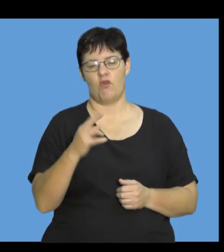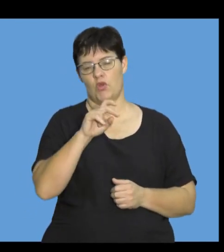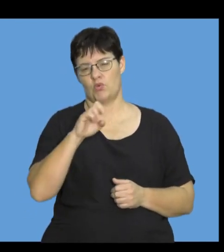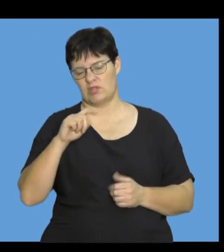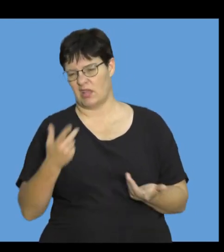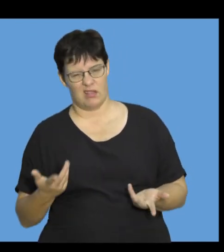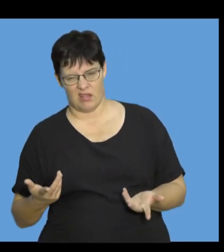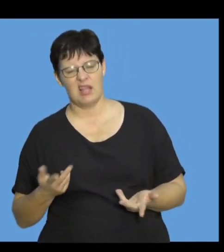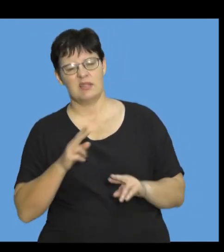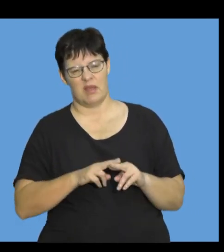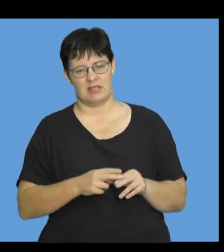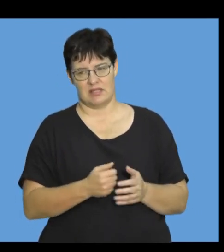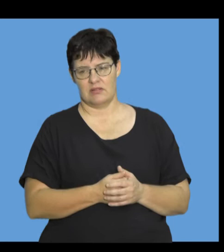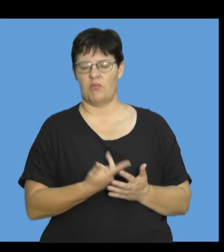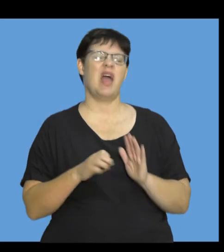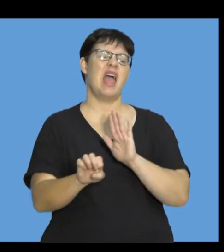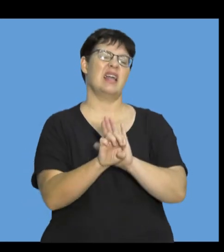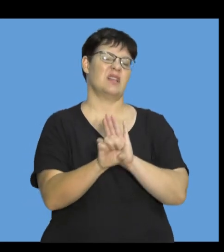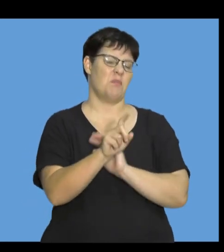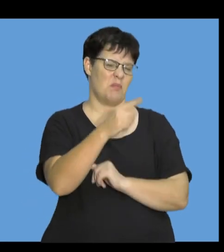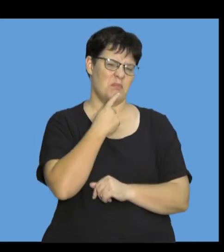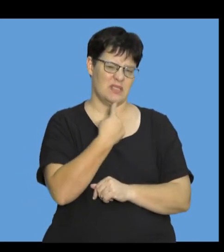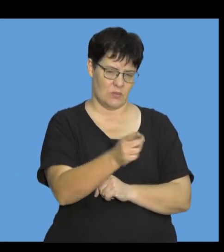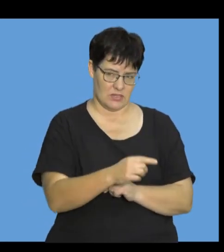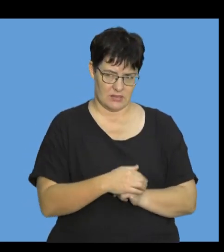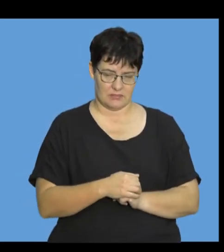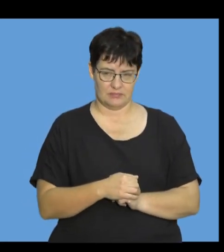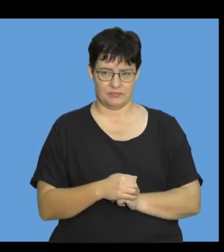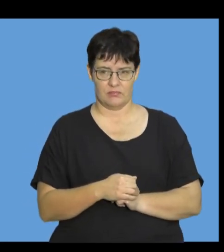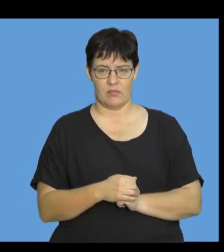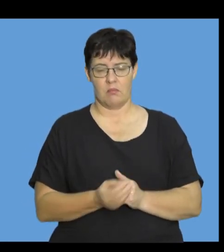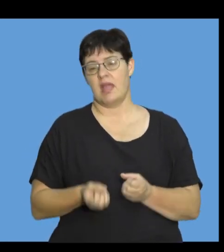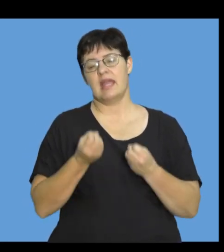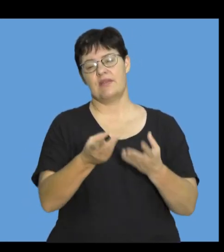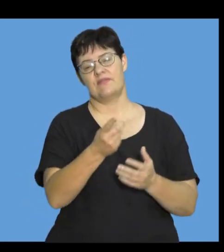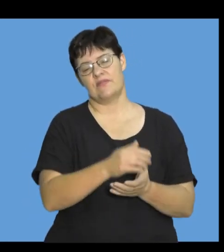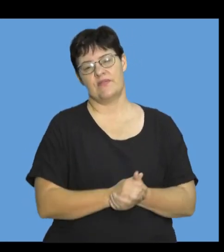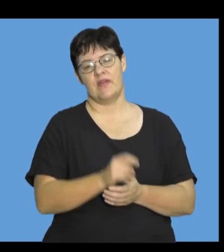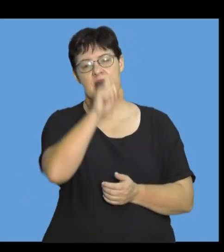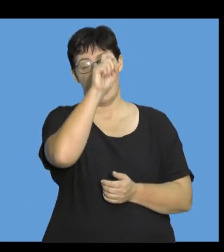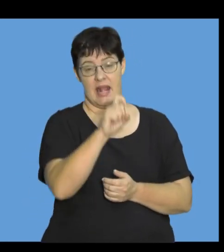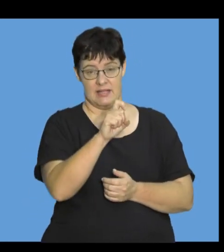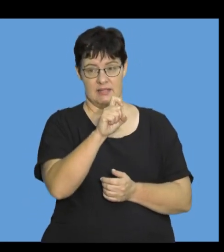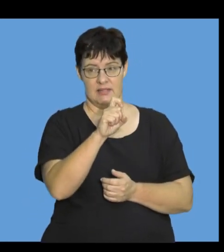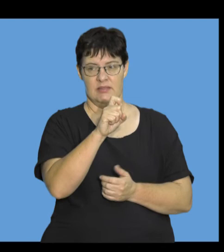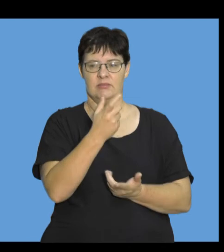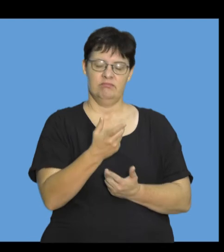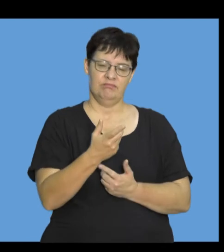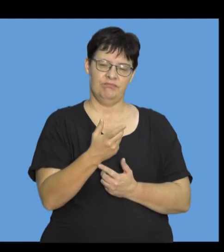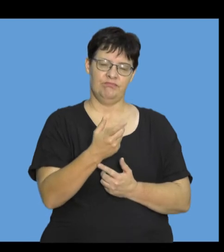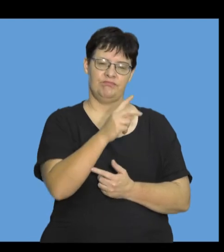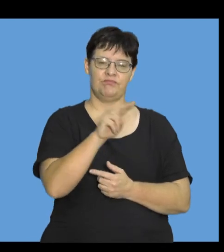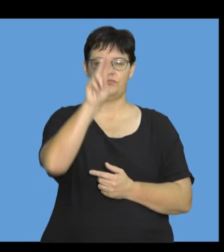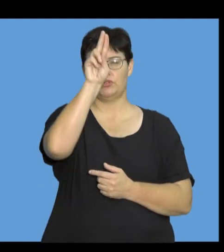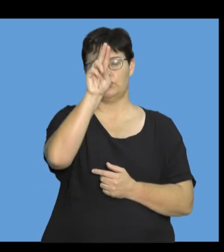if it's 4. So let me just make an example of what I'm talking about here. So if I give you x to the exponent of